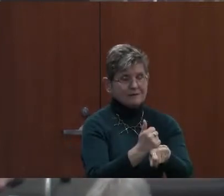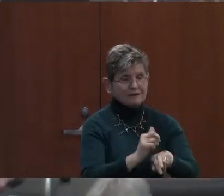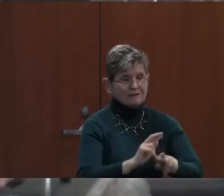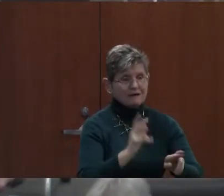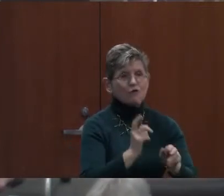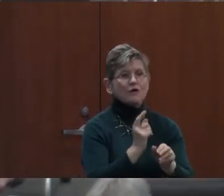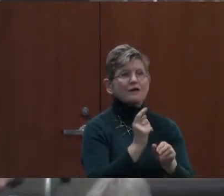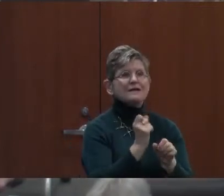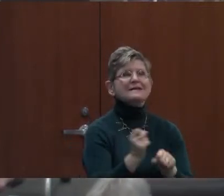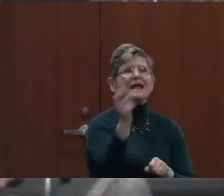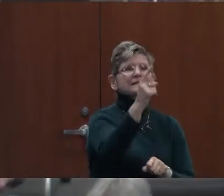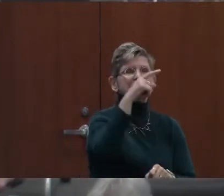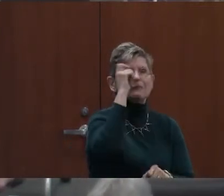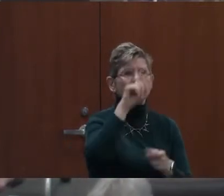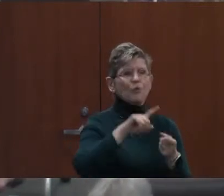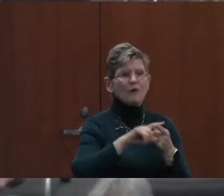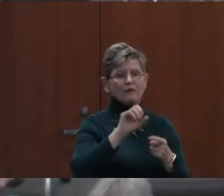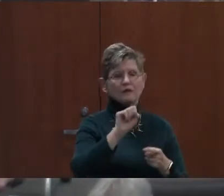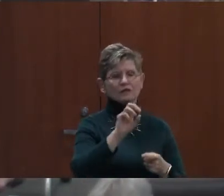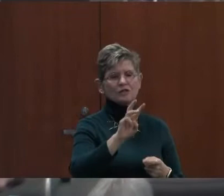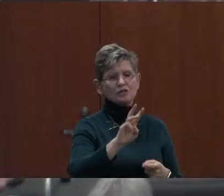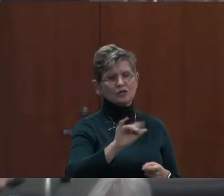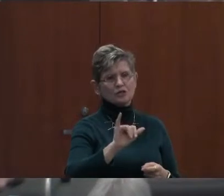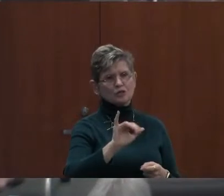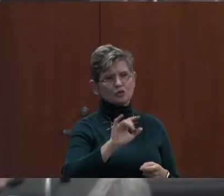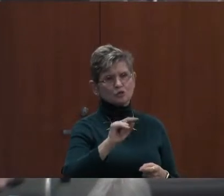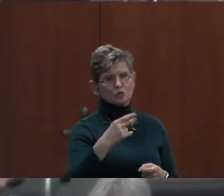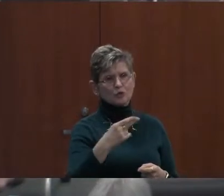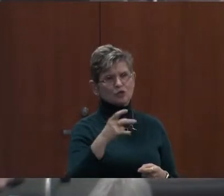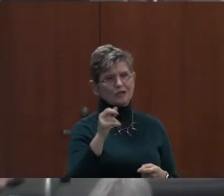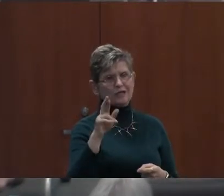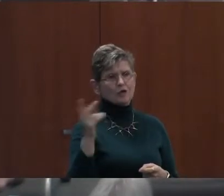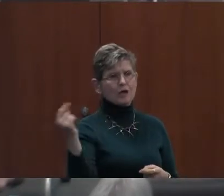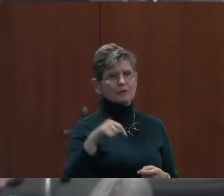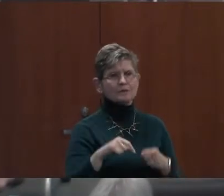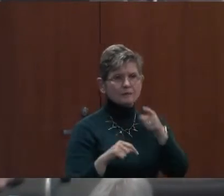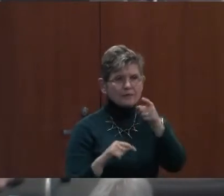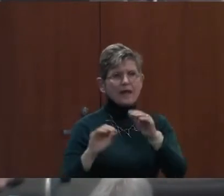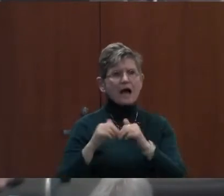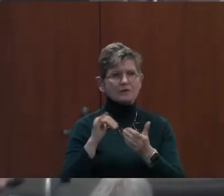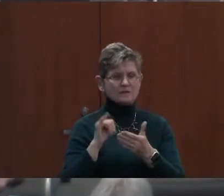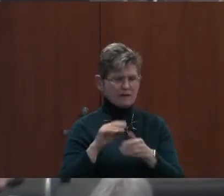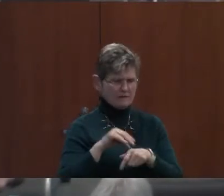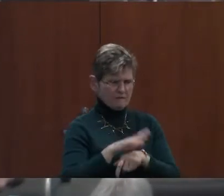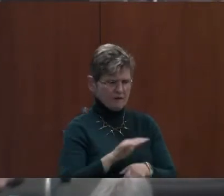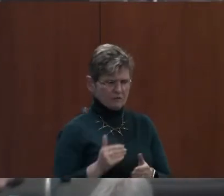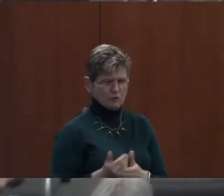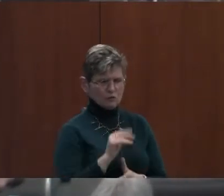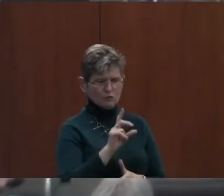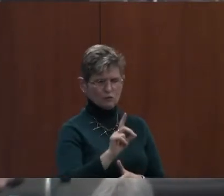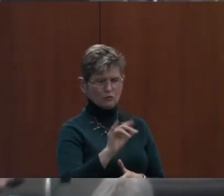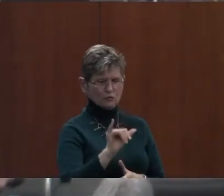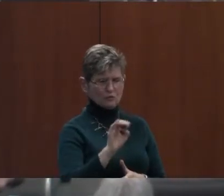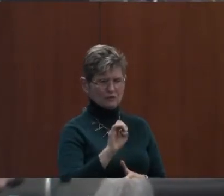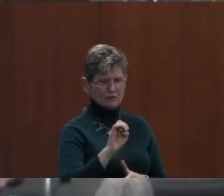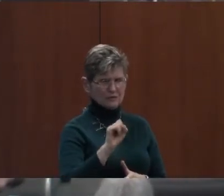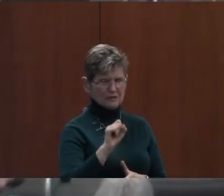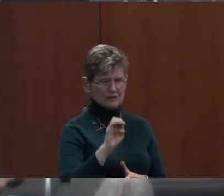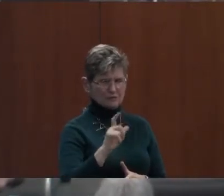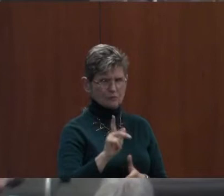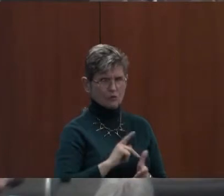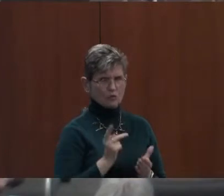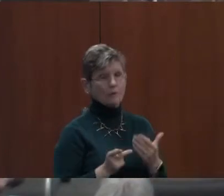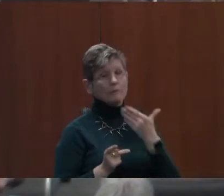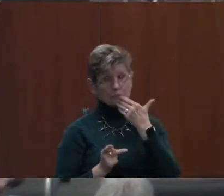when the switchgear comes, to be able to switch that out. And so how does that affect our new diesel program? Yeah, that's a good